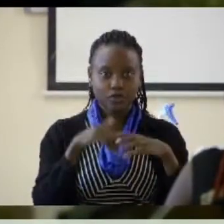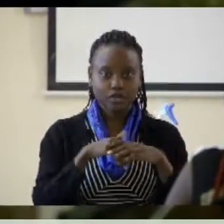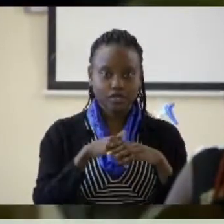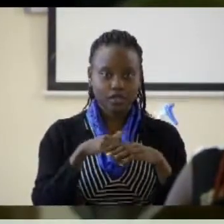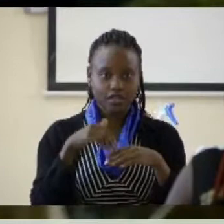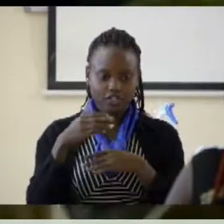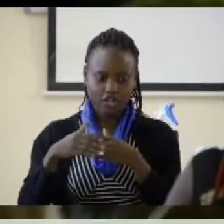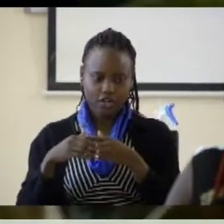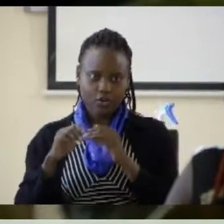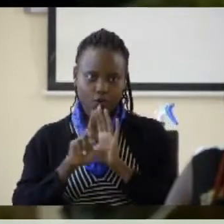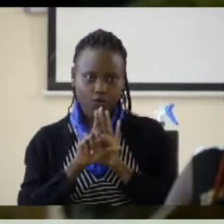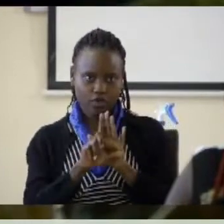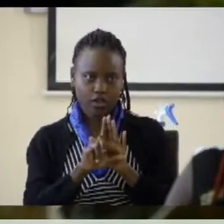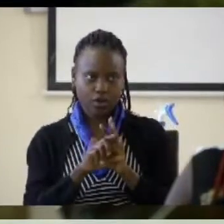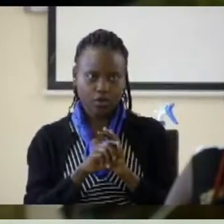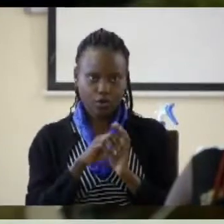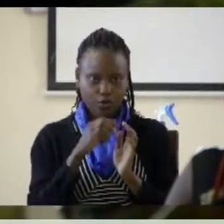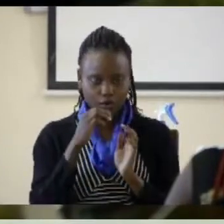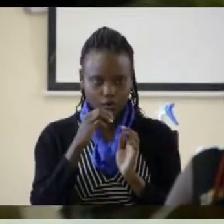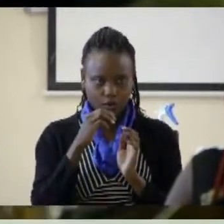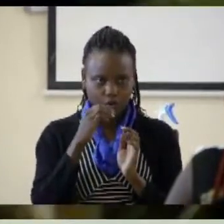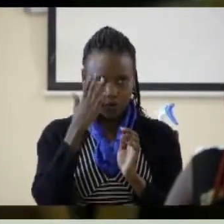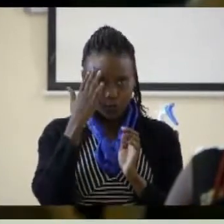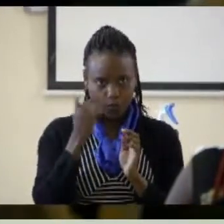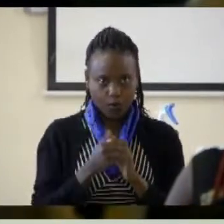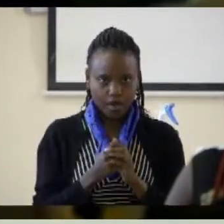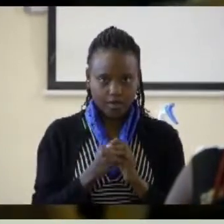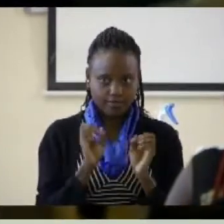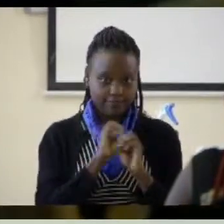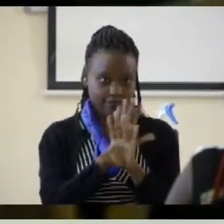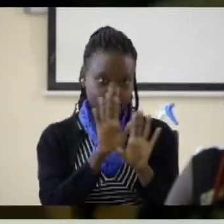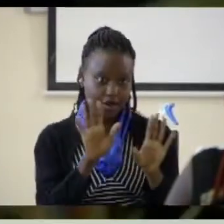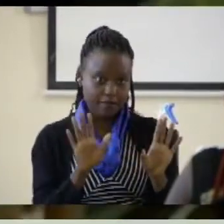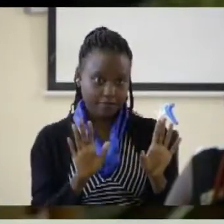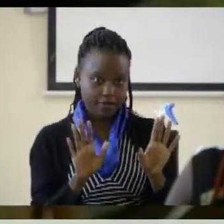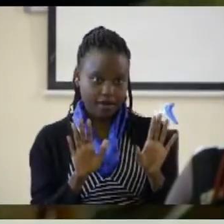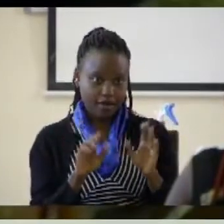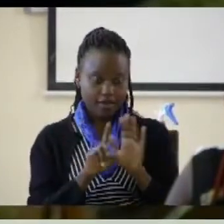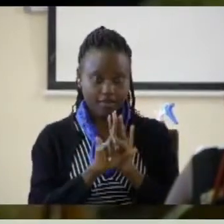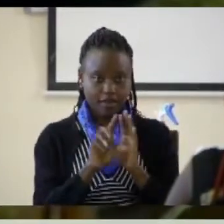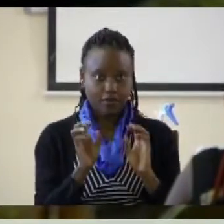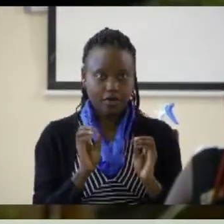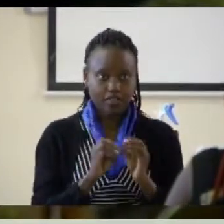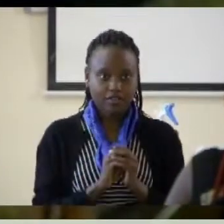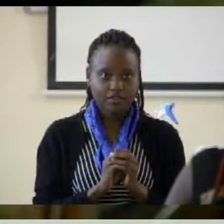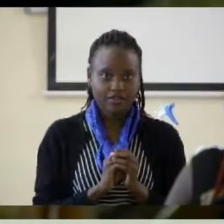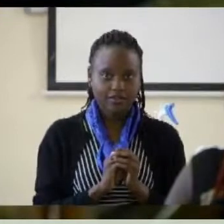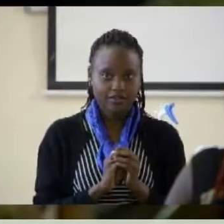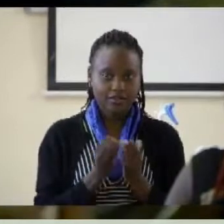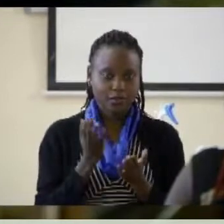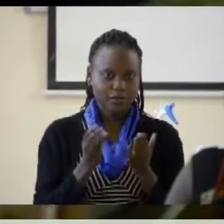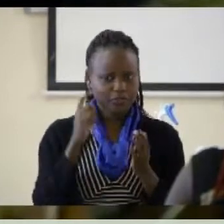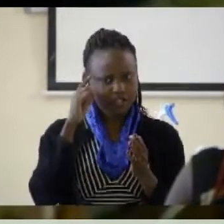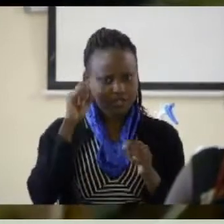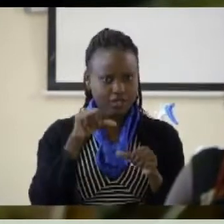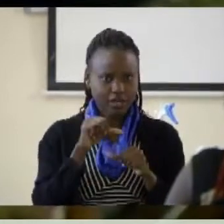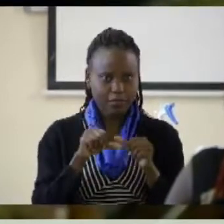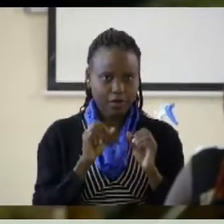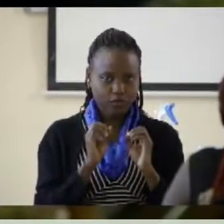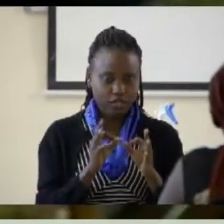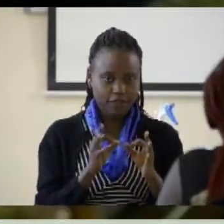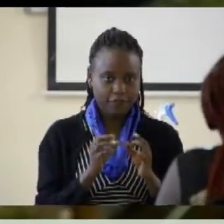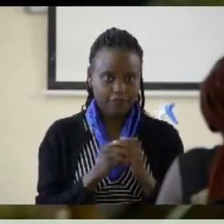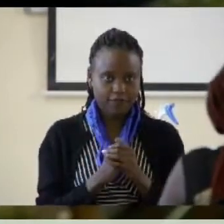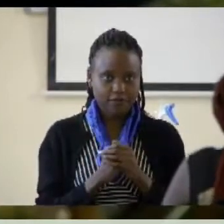Law, because they really don't appear in the law. So maybe just think about if